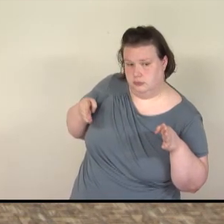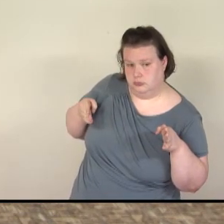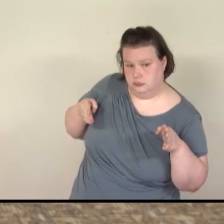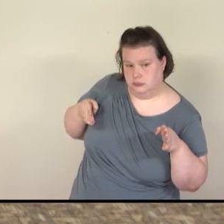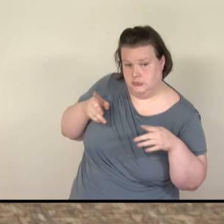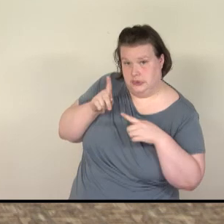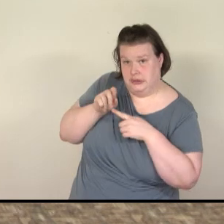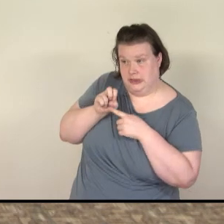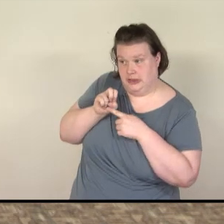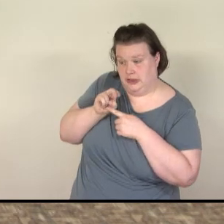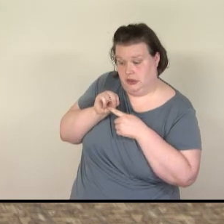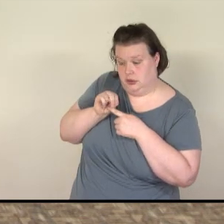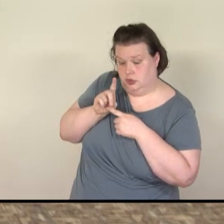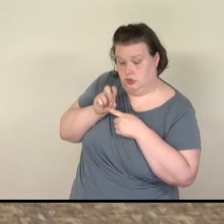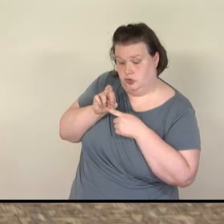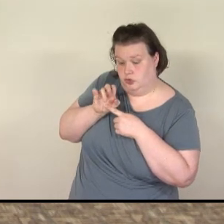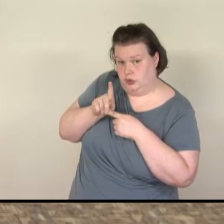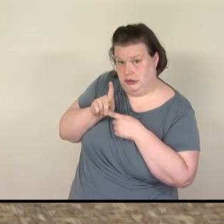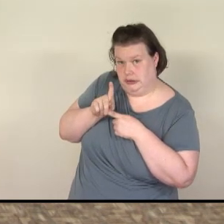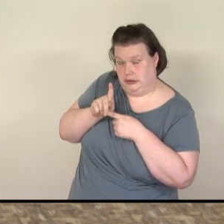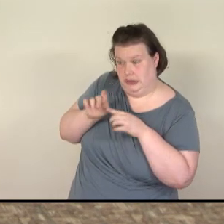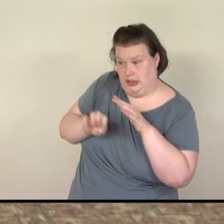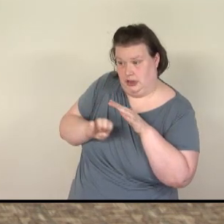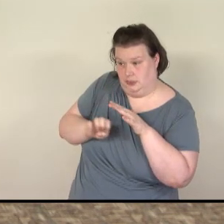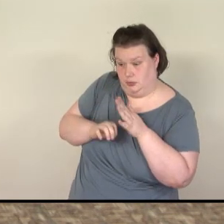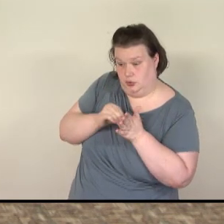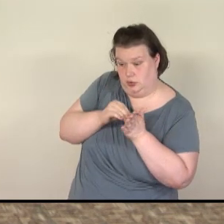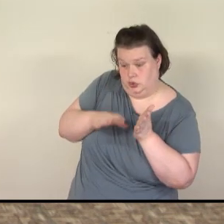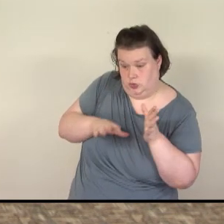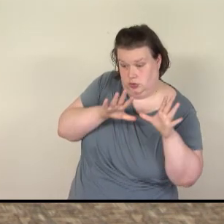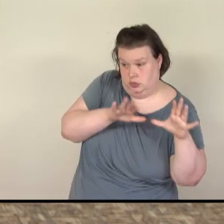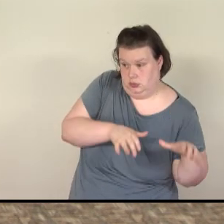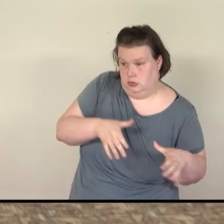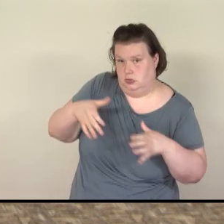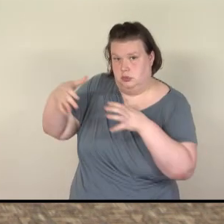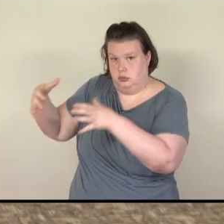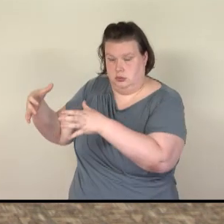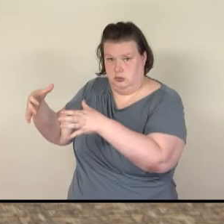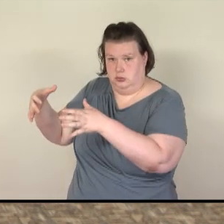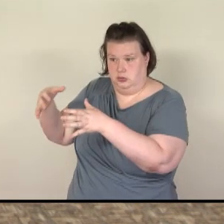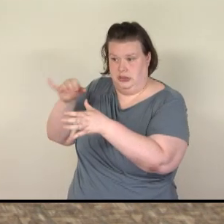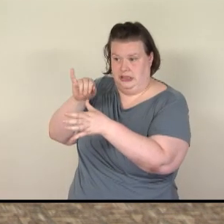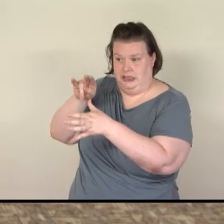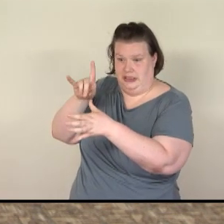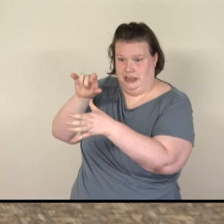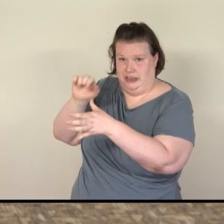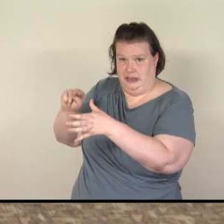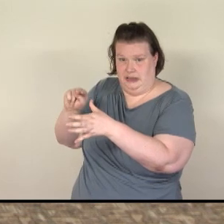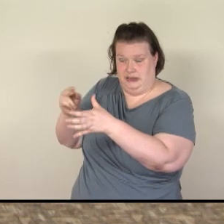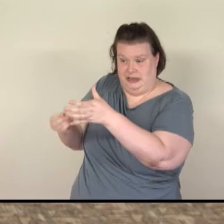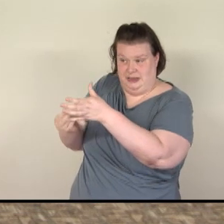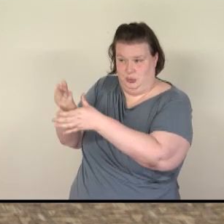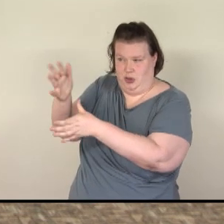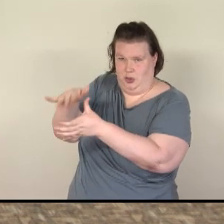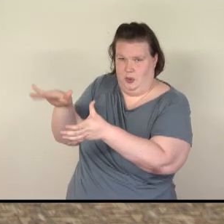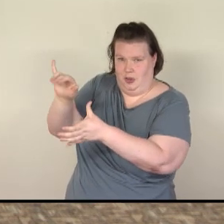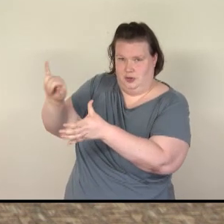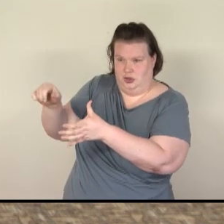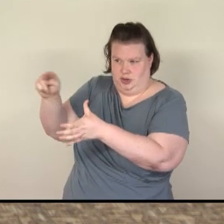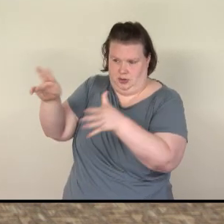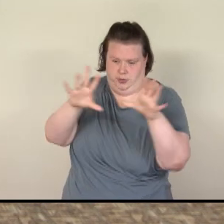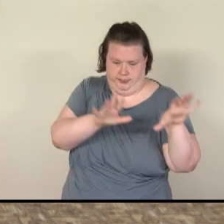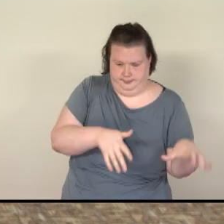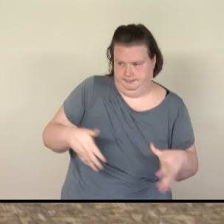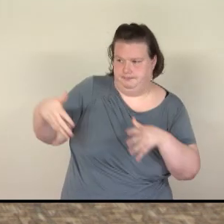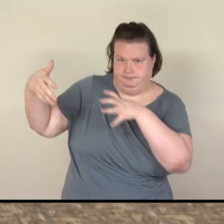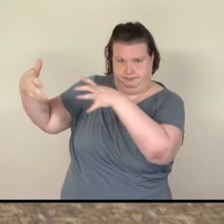Kendrick Elementary students to the Indian Spring campus about January, this